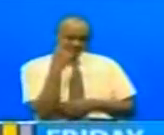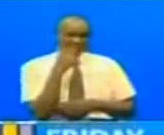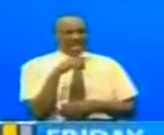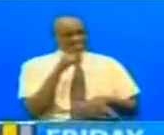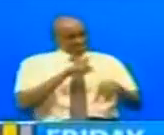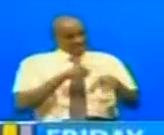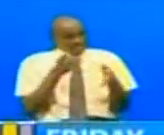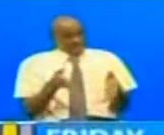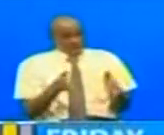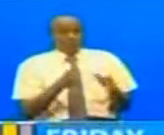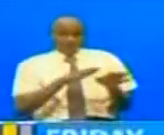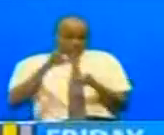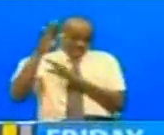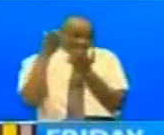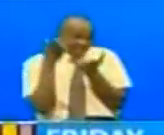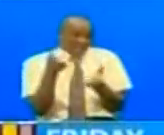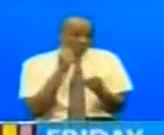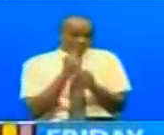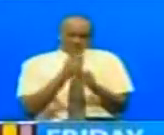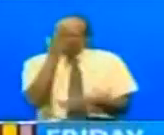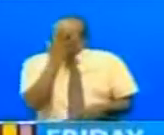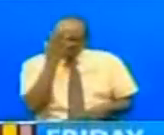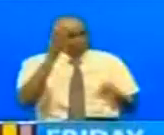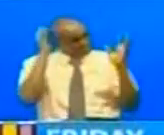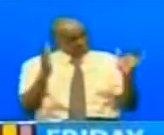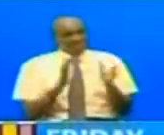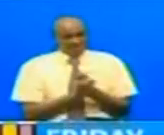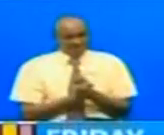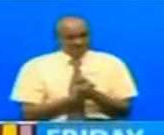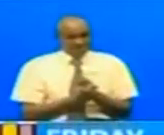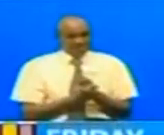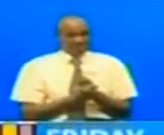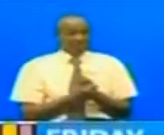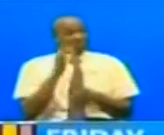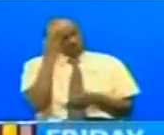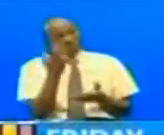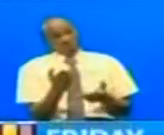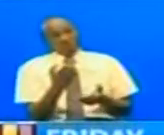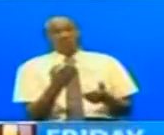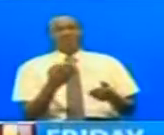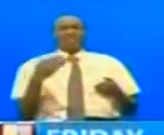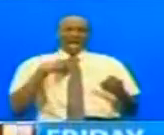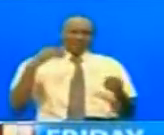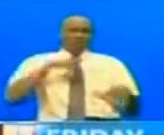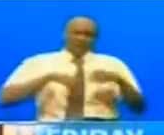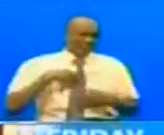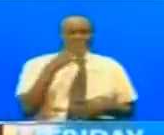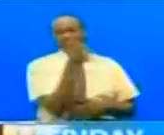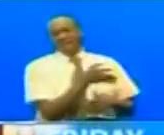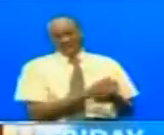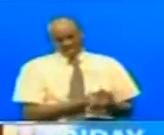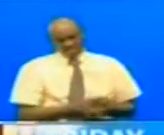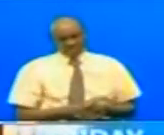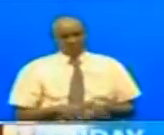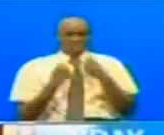the moment, what parliament is doing is a big shame. What exactly? You know, the scandals, and you